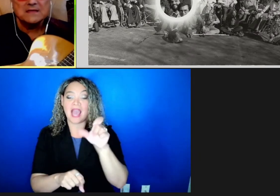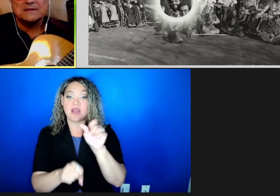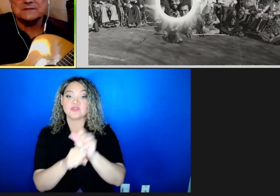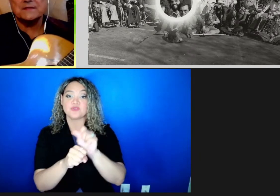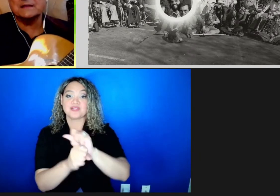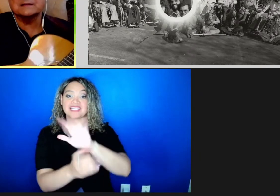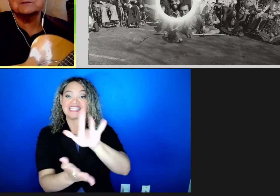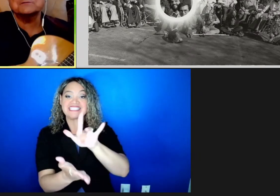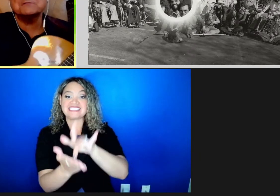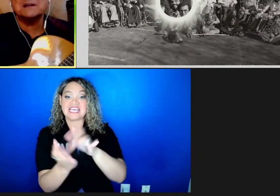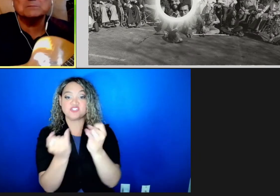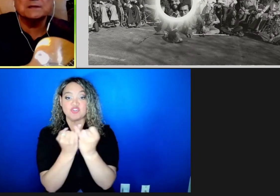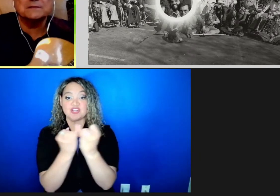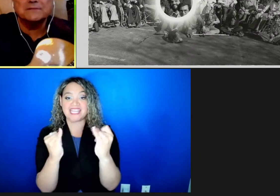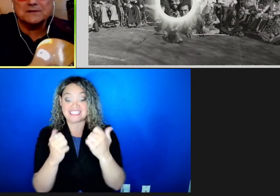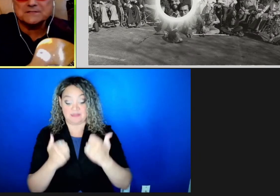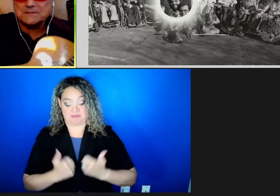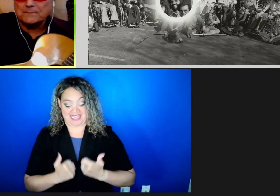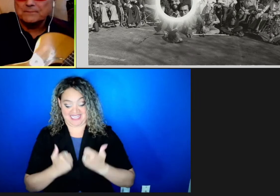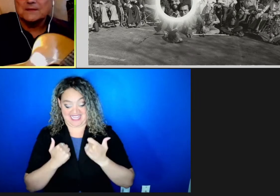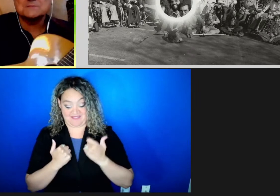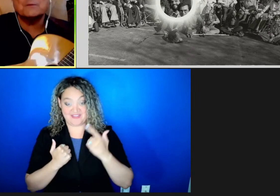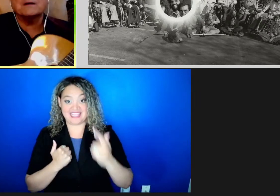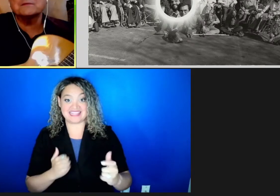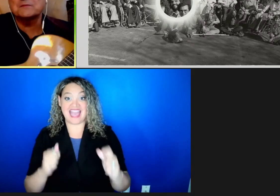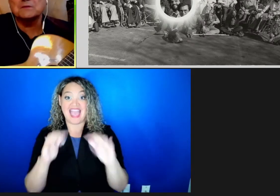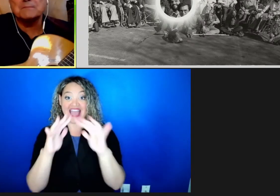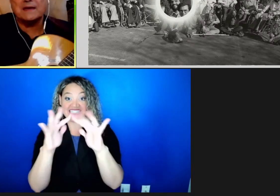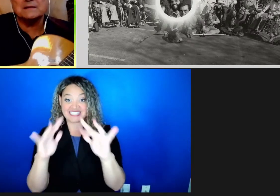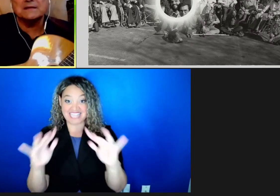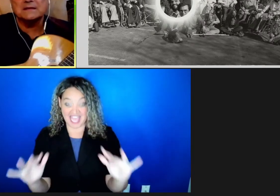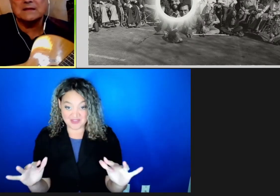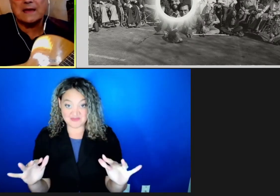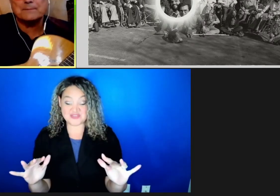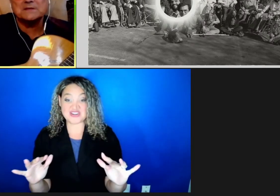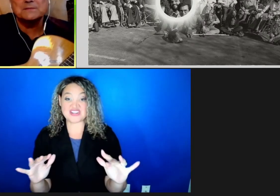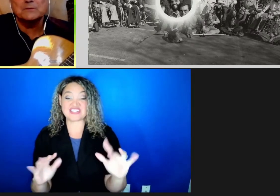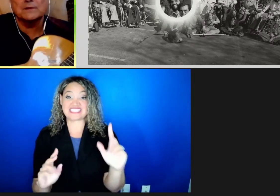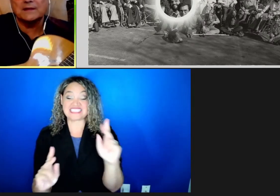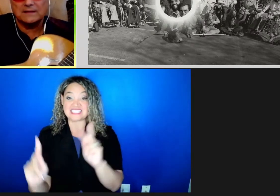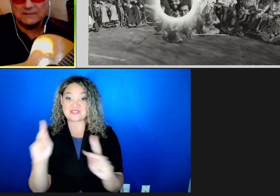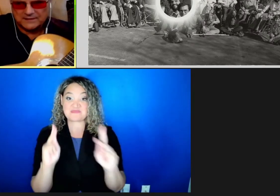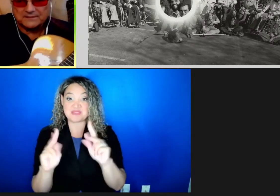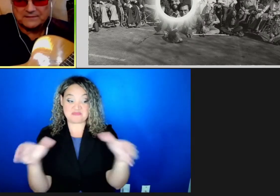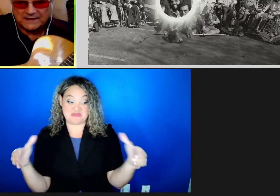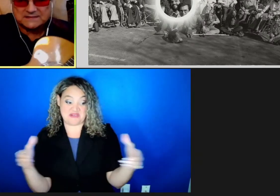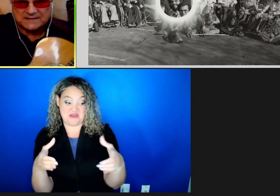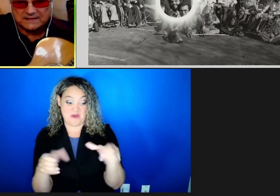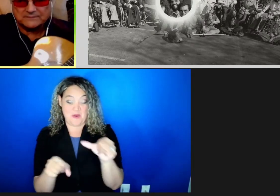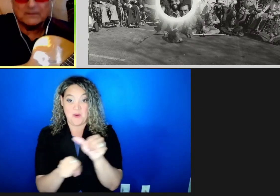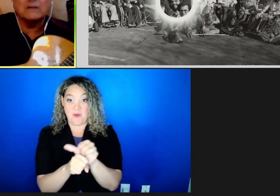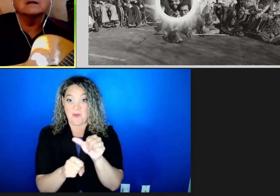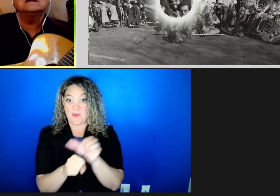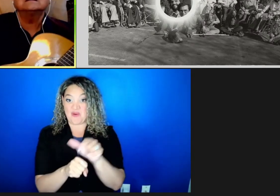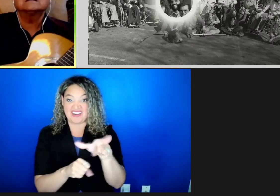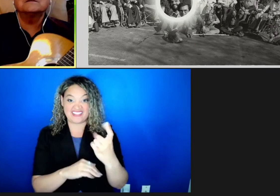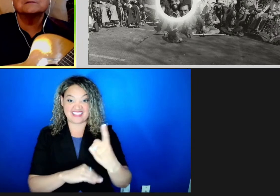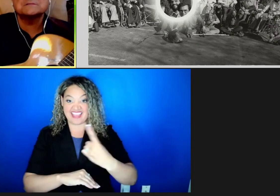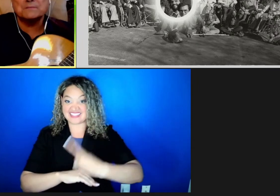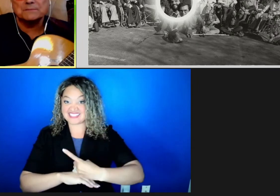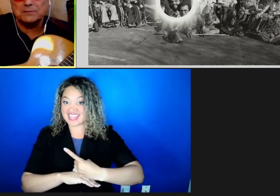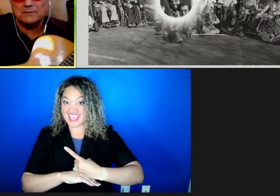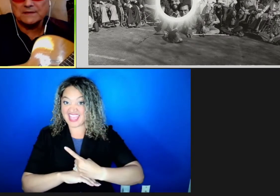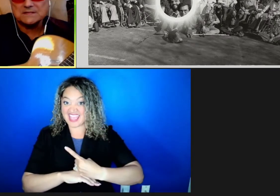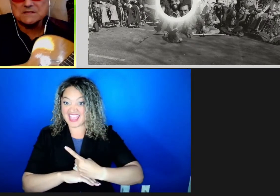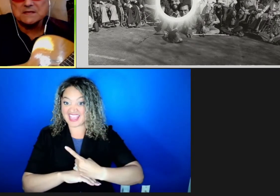Living. So that incredibly diverse swath of humanity happened to be working there that day of our